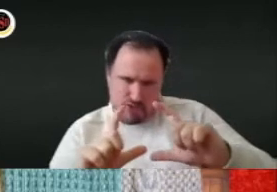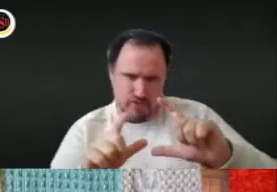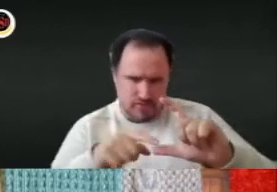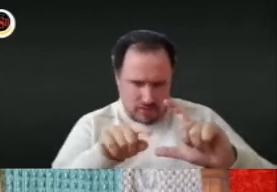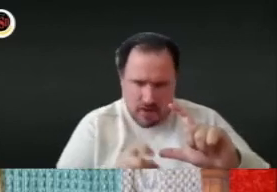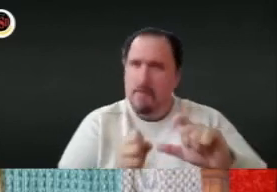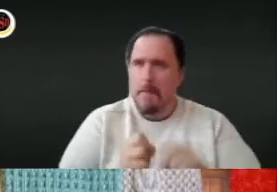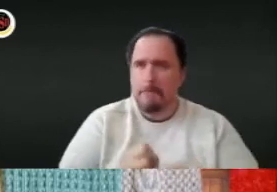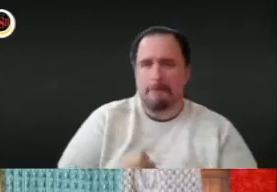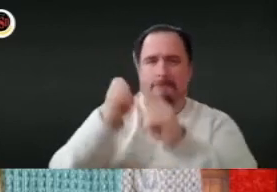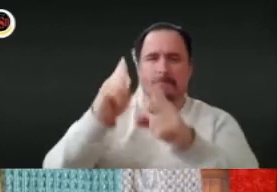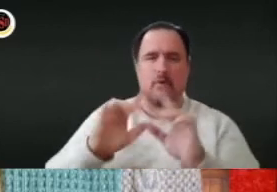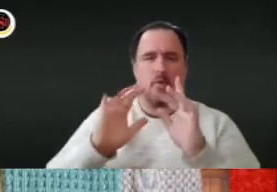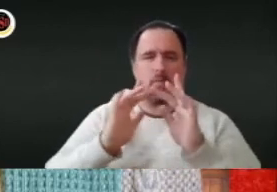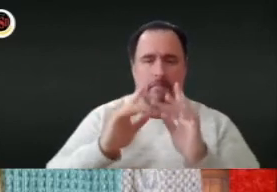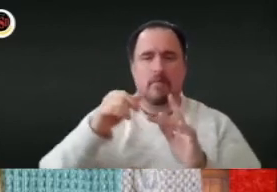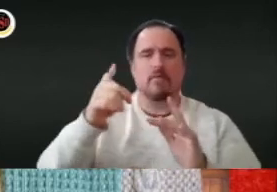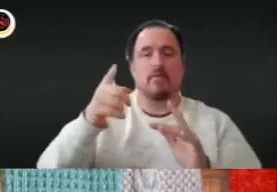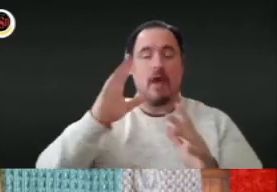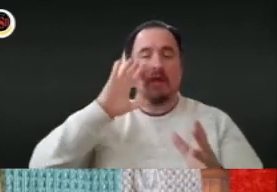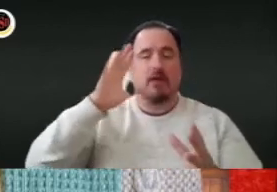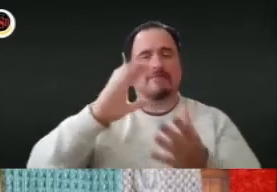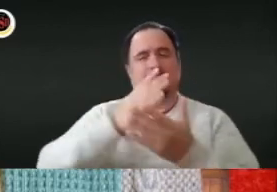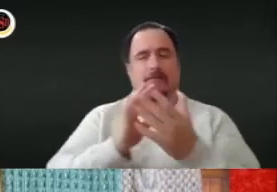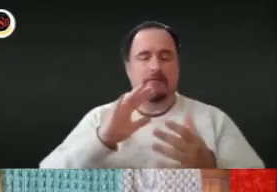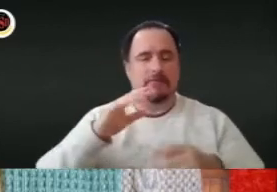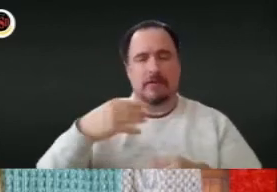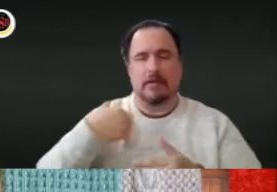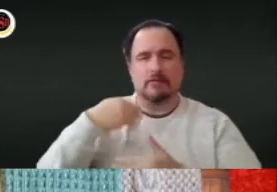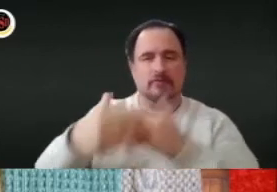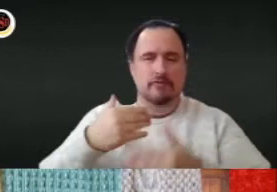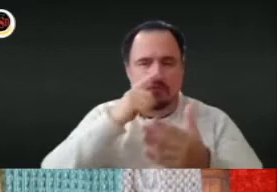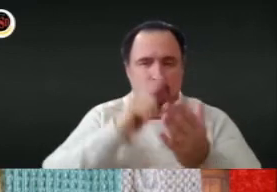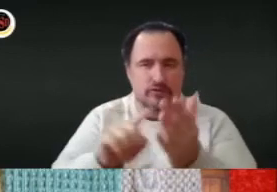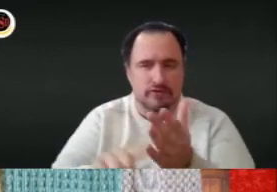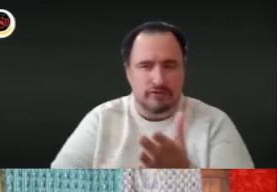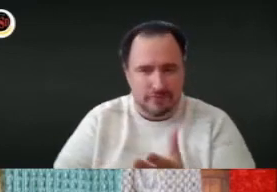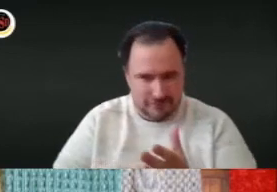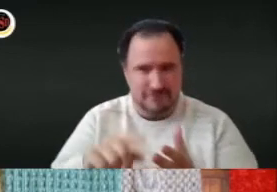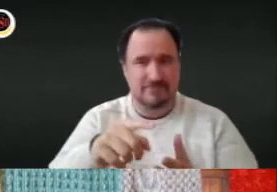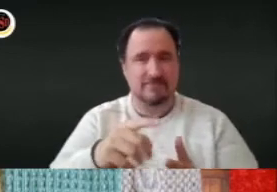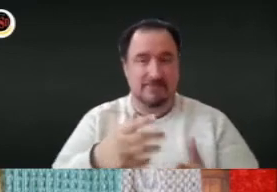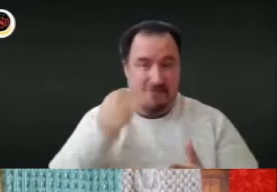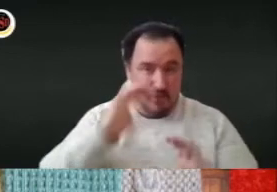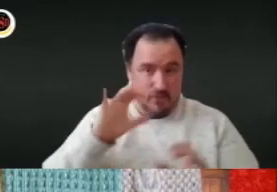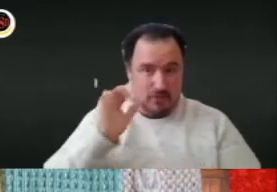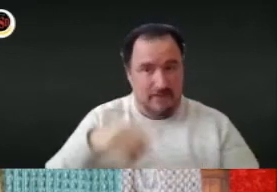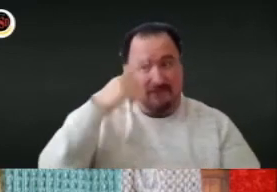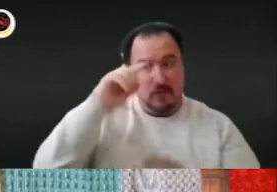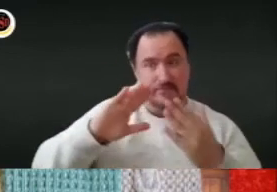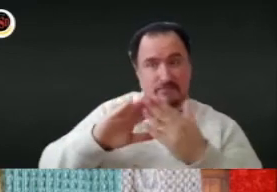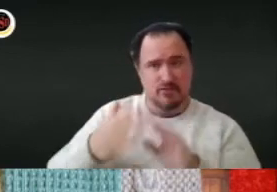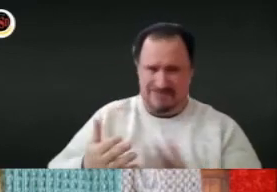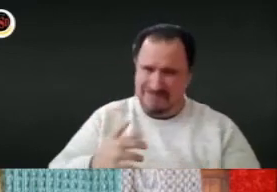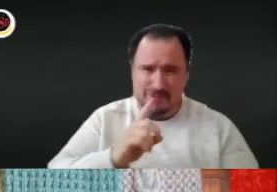organization. Can I do this?" And I Googled it, and I checked what they provided and everything.